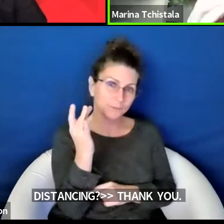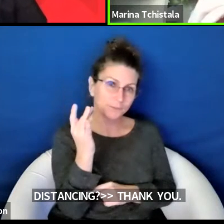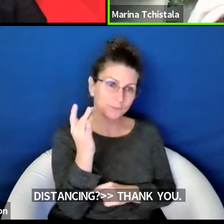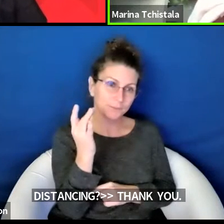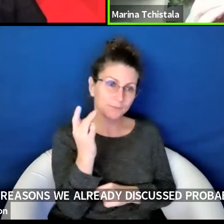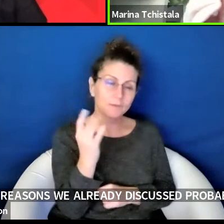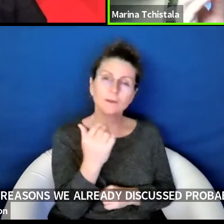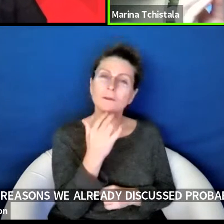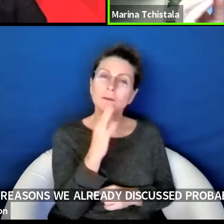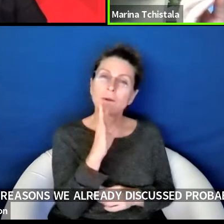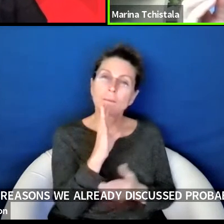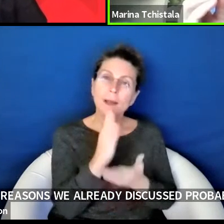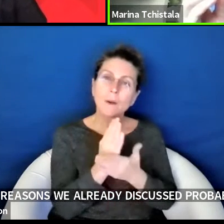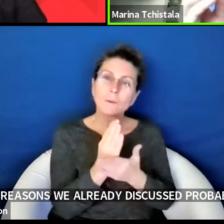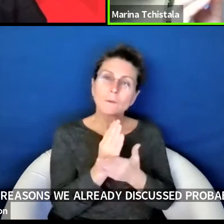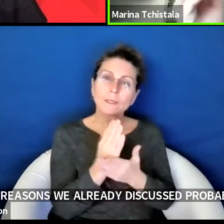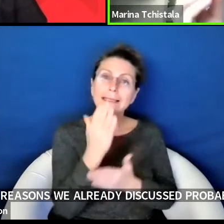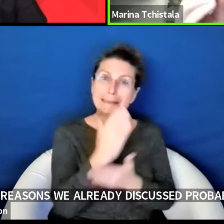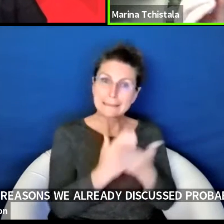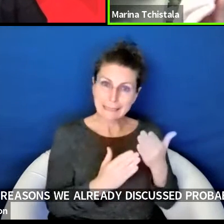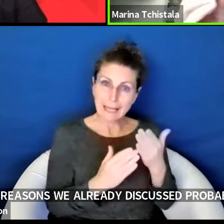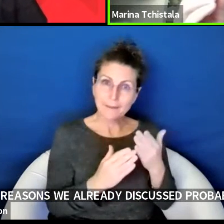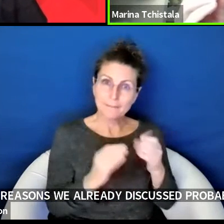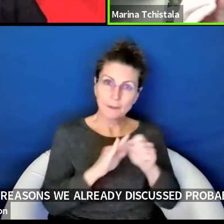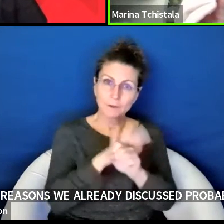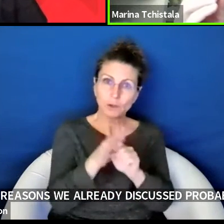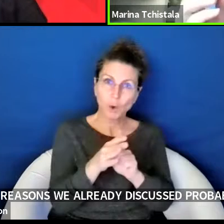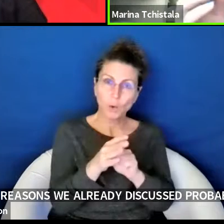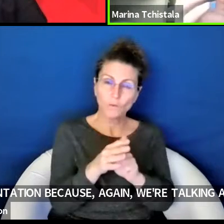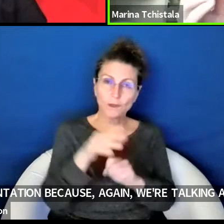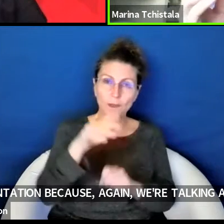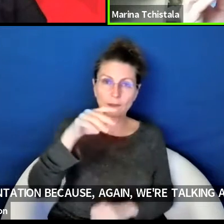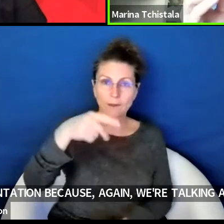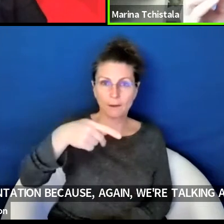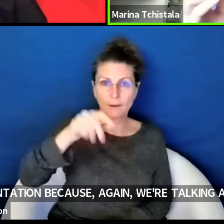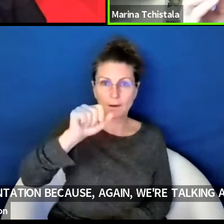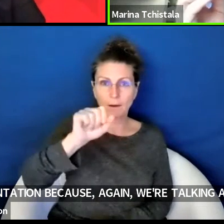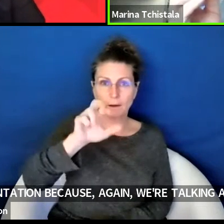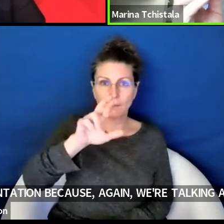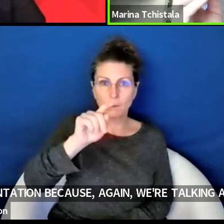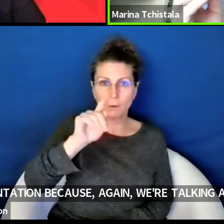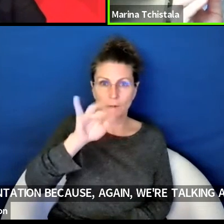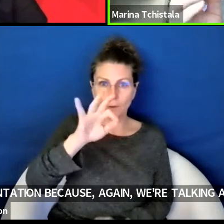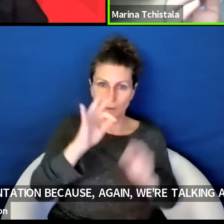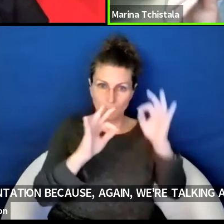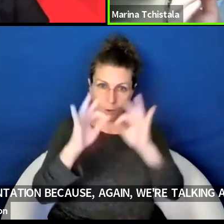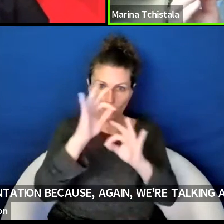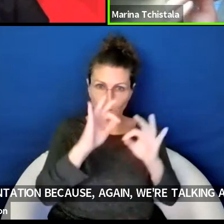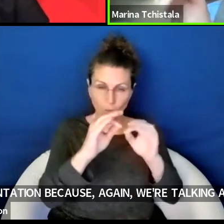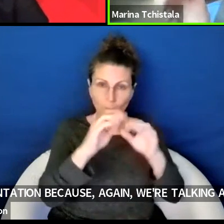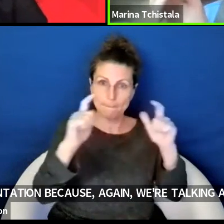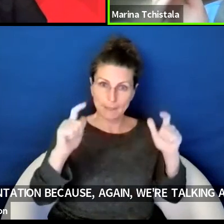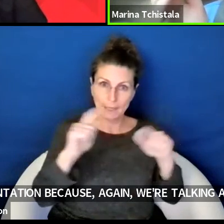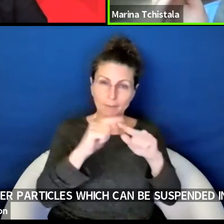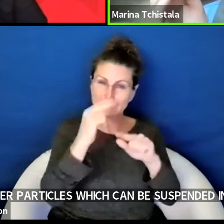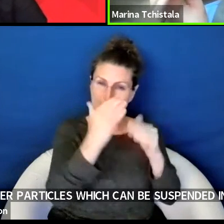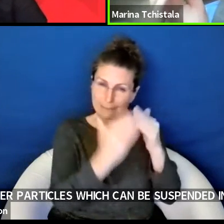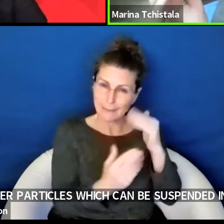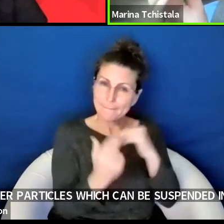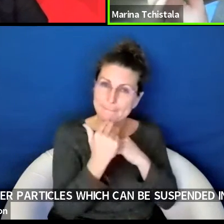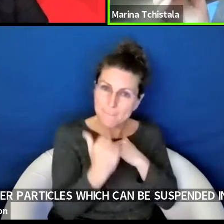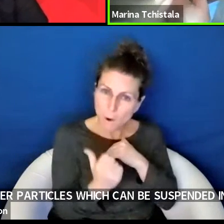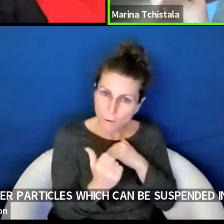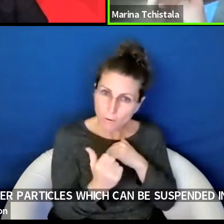smaller particles, which can be suspended in the air, and depending on the ventilation in the room, because